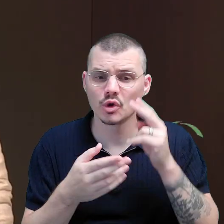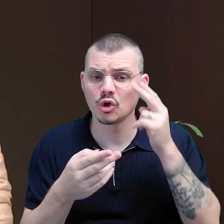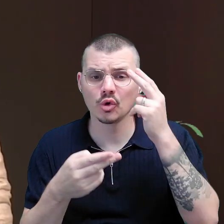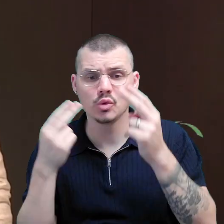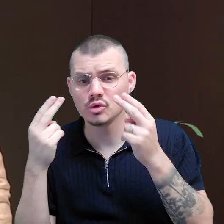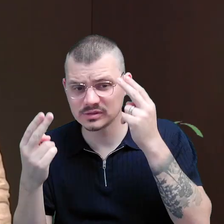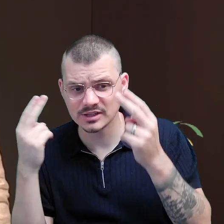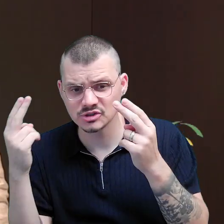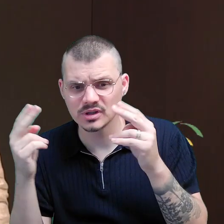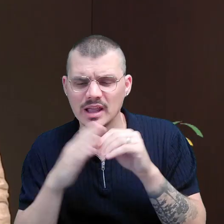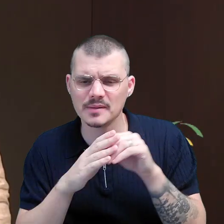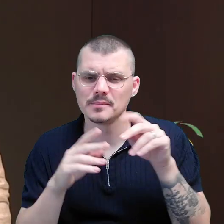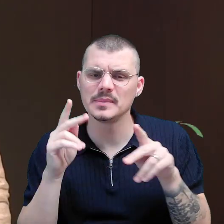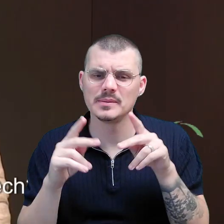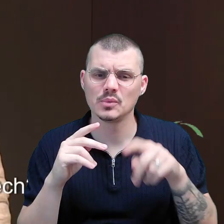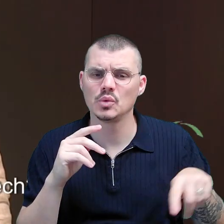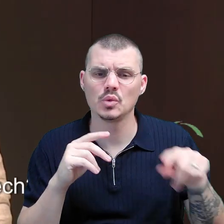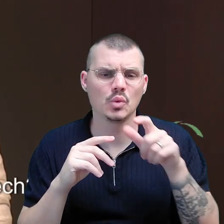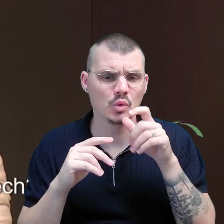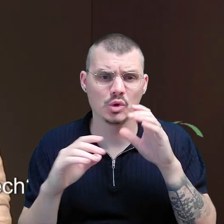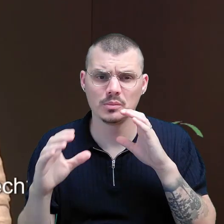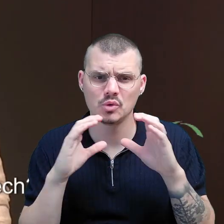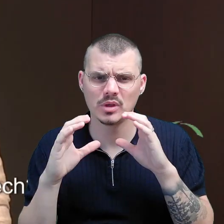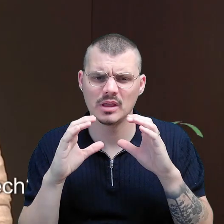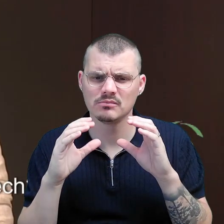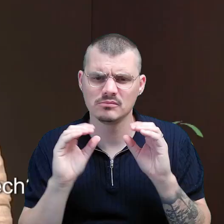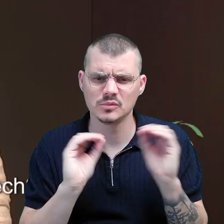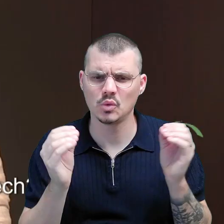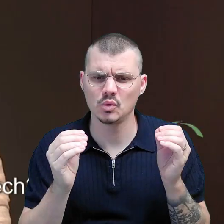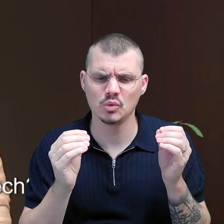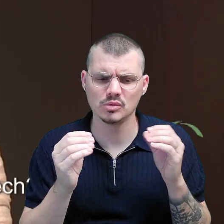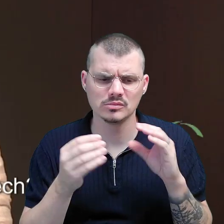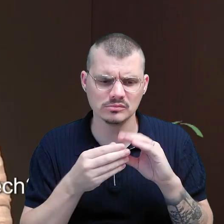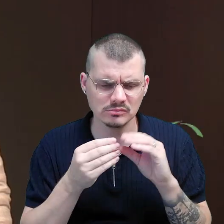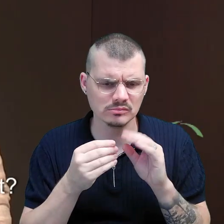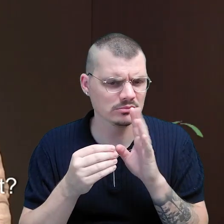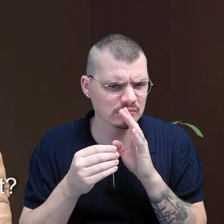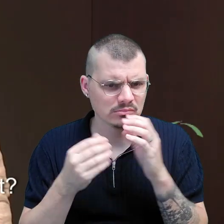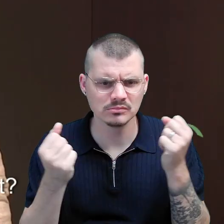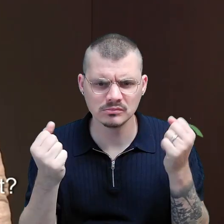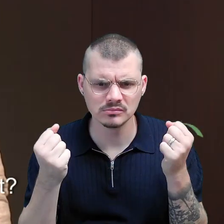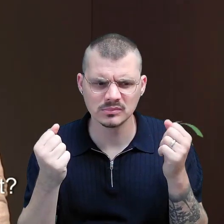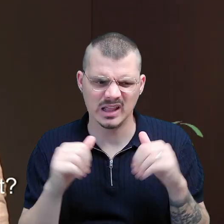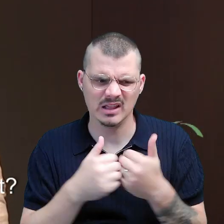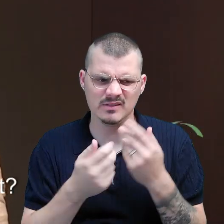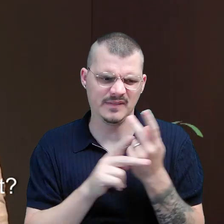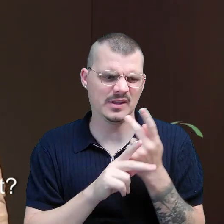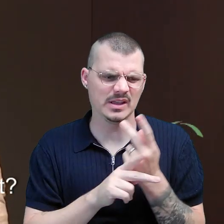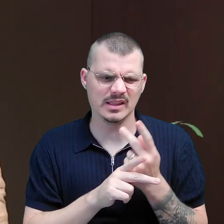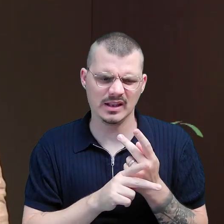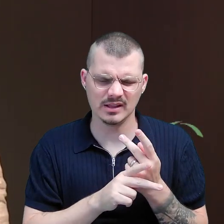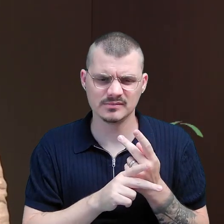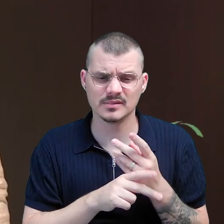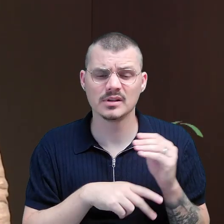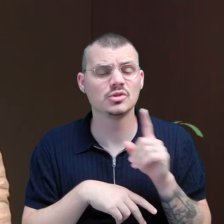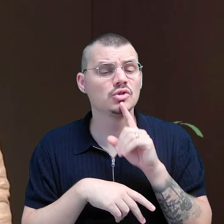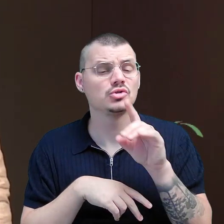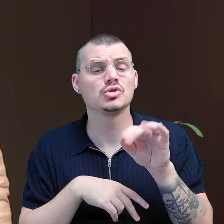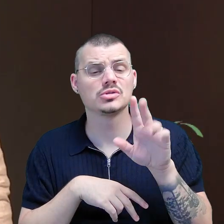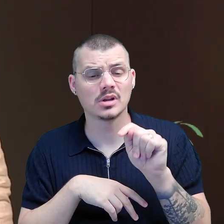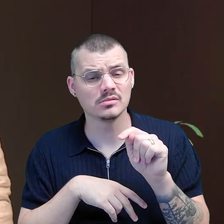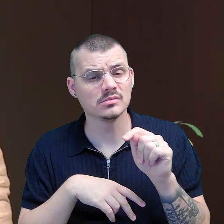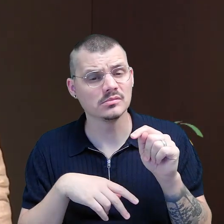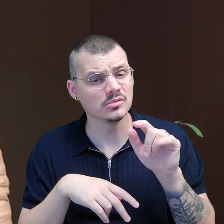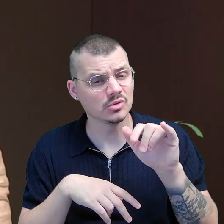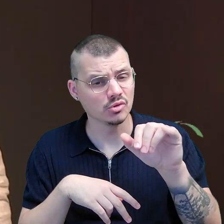delusions or hallucinations in people that communicate without speech? Is there any other way to figure that out? And